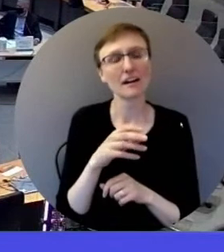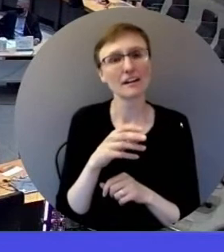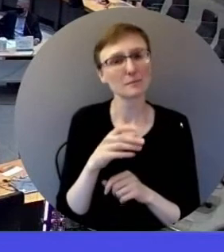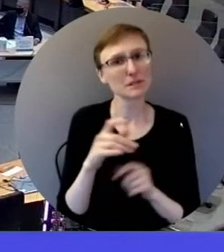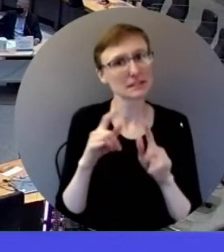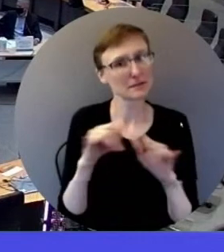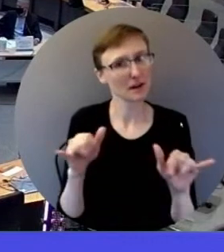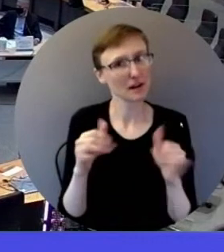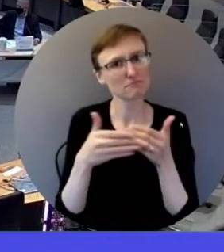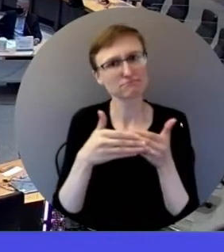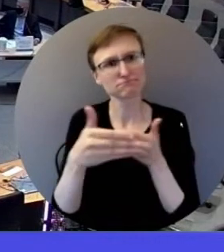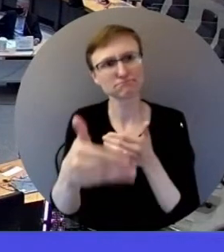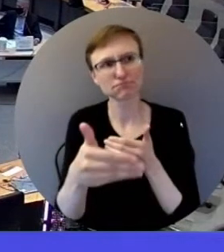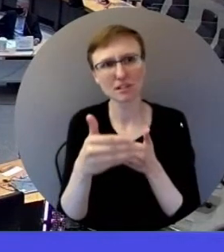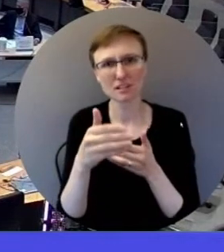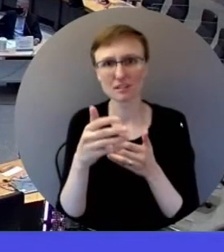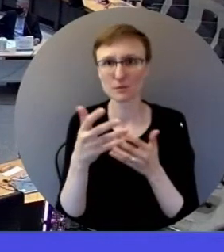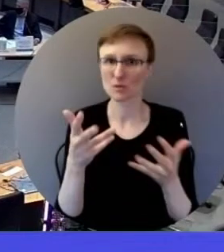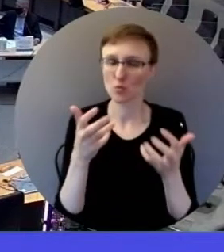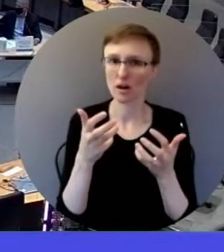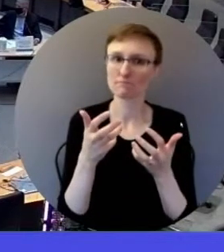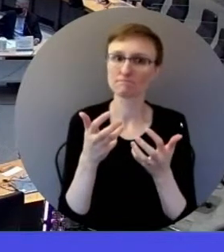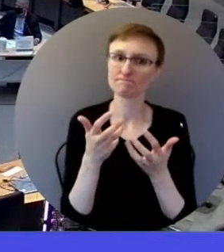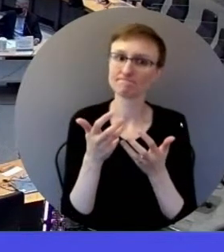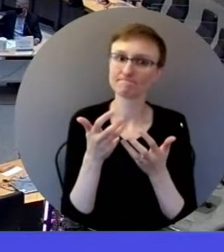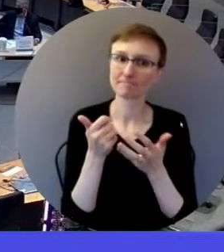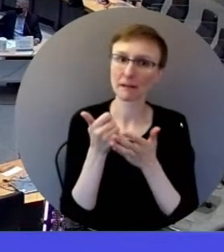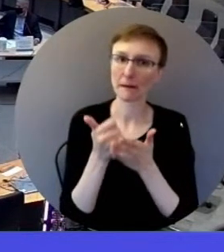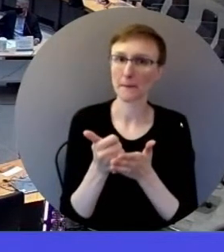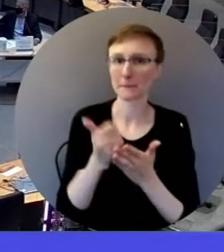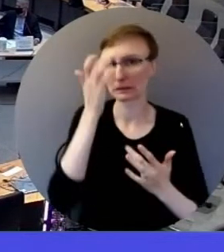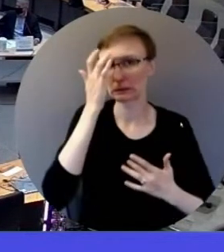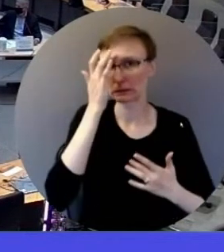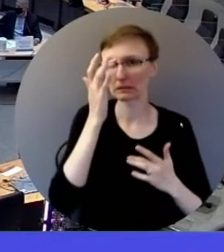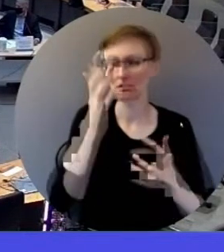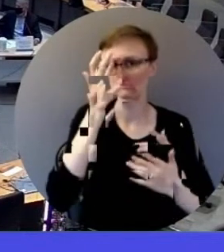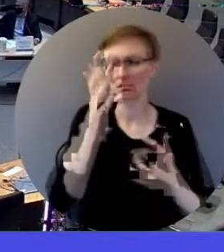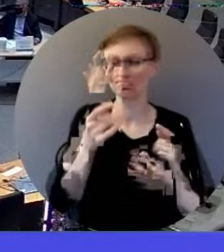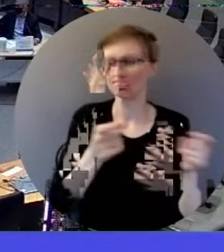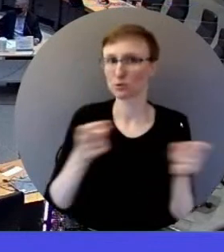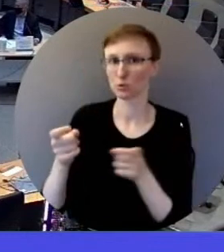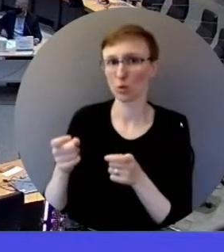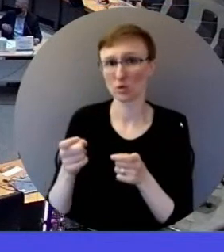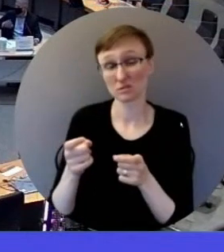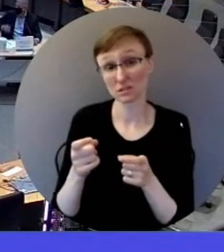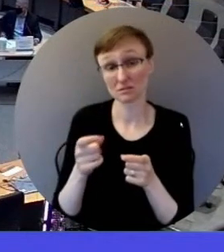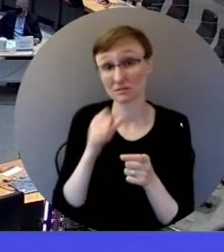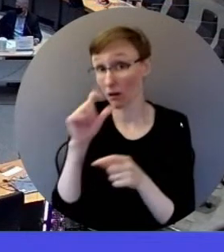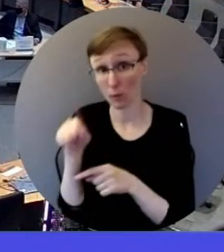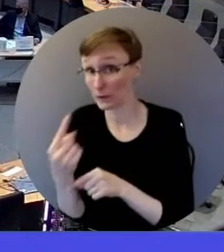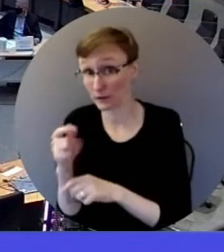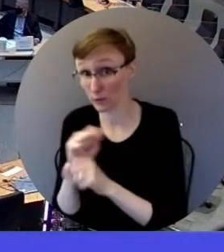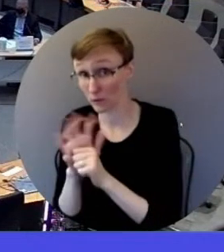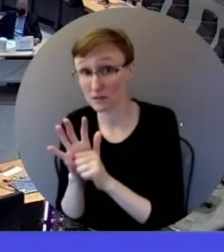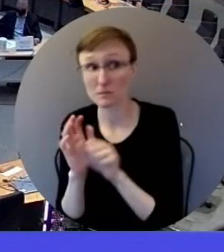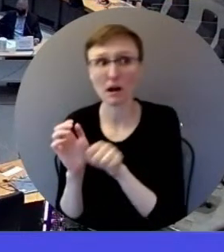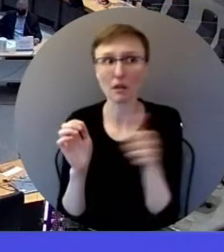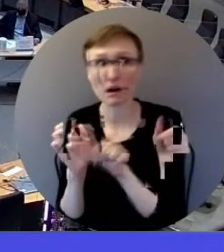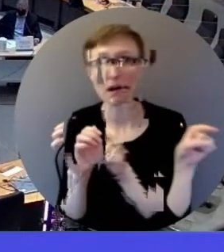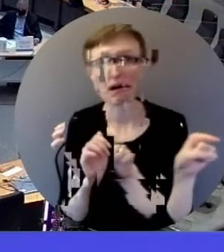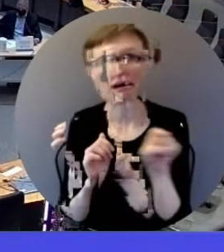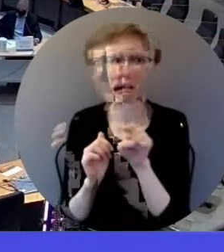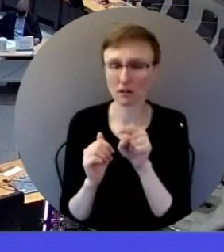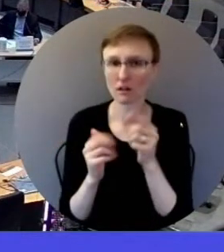illness, with some of these tools. So, the requirements, that is something we will be following the